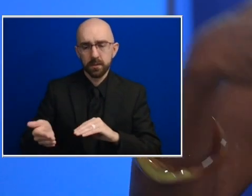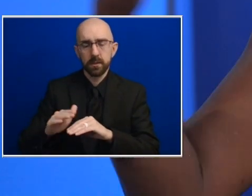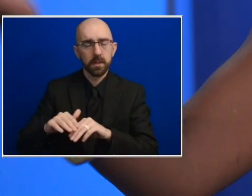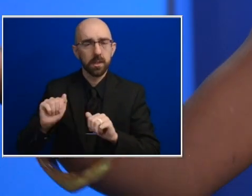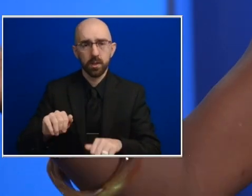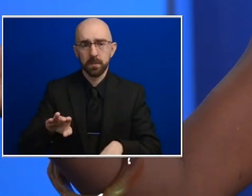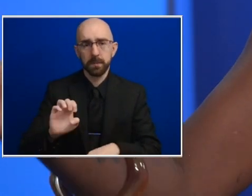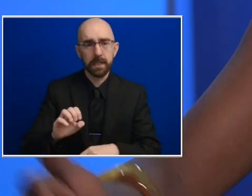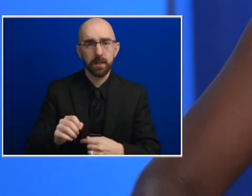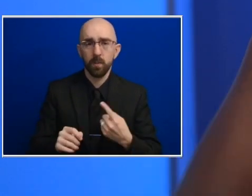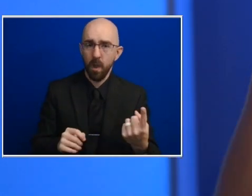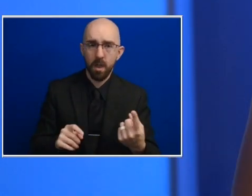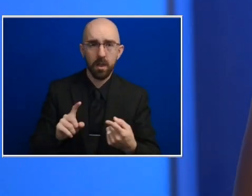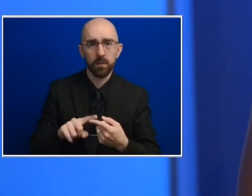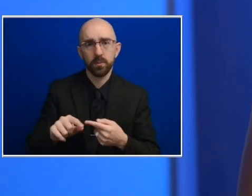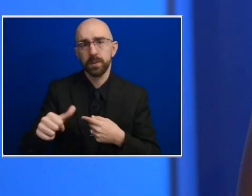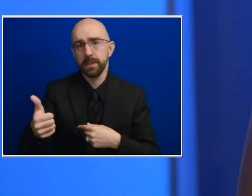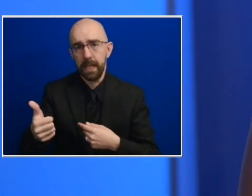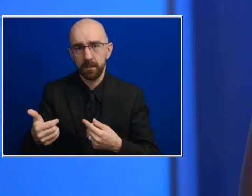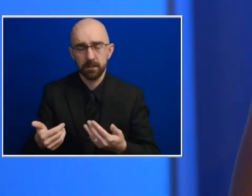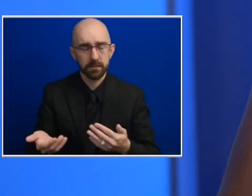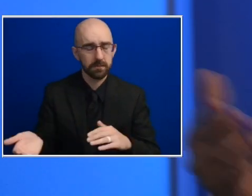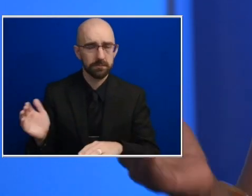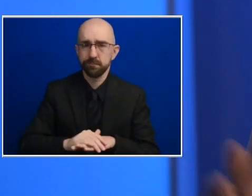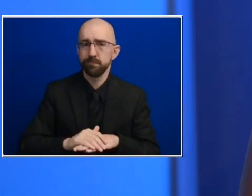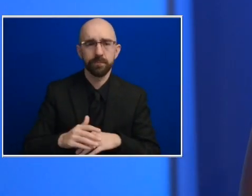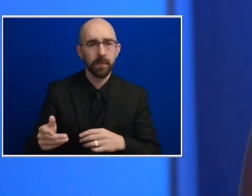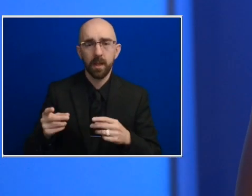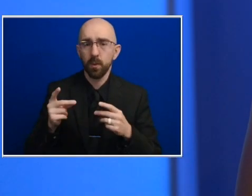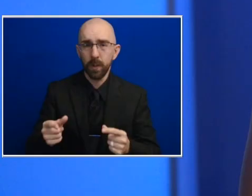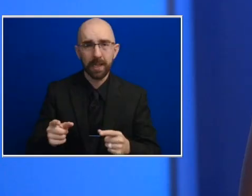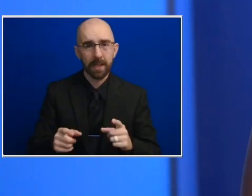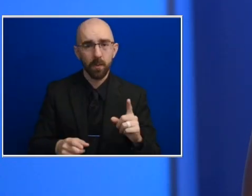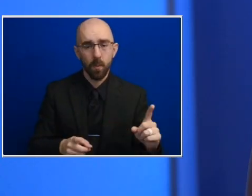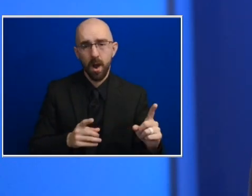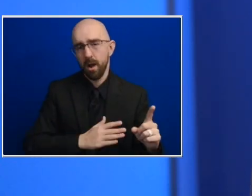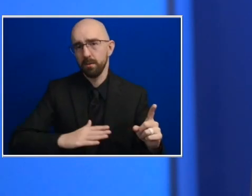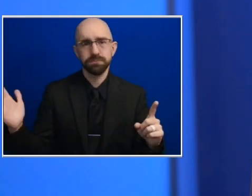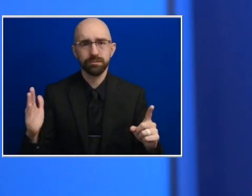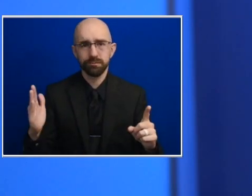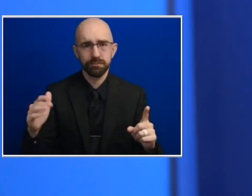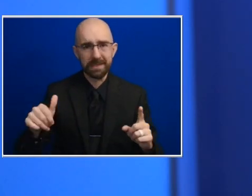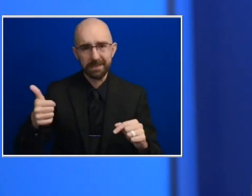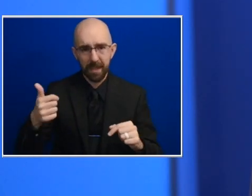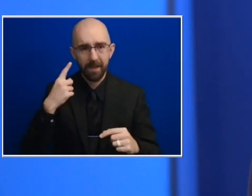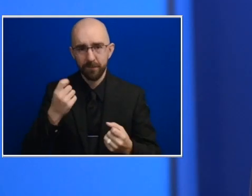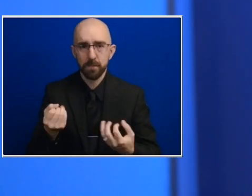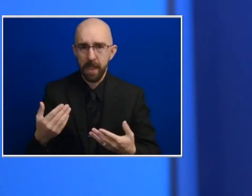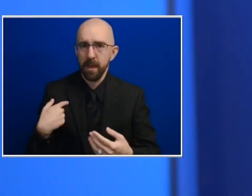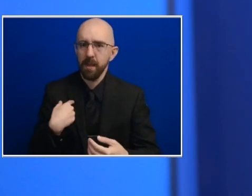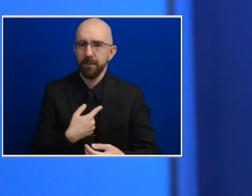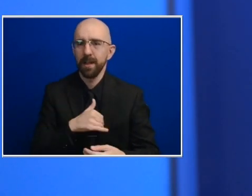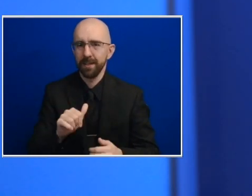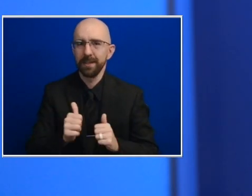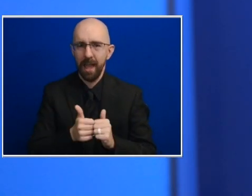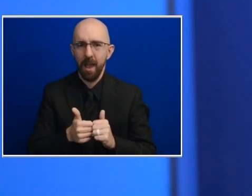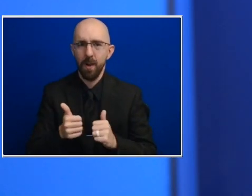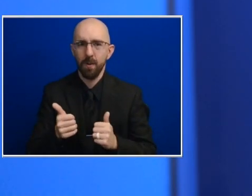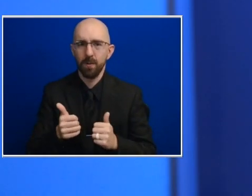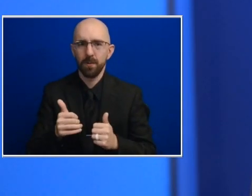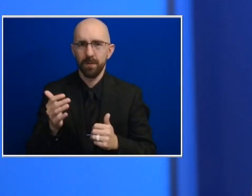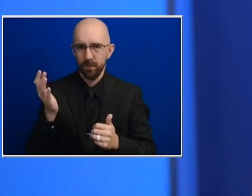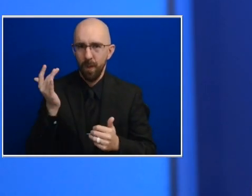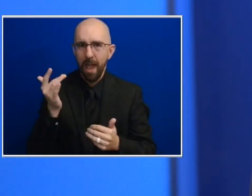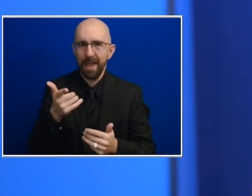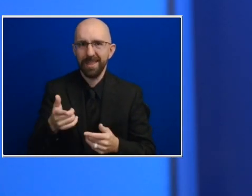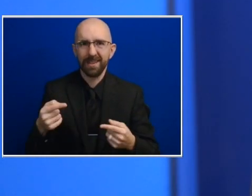1 to 10, but it quickly goes from 1 to 10 for a lot of us, and that's how come that is very painful. So when